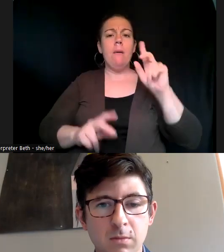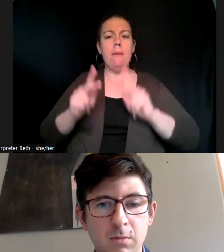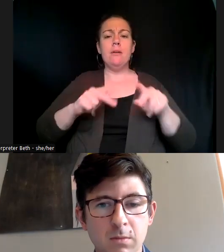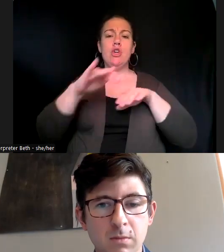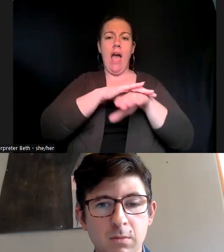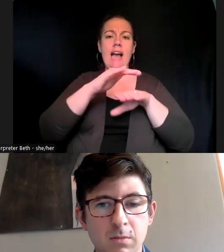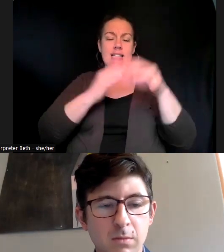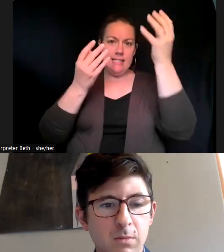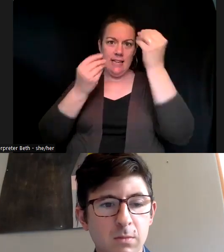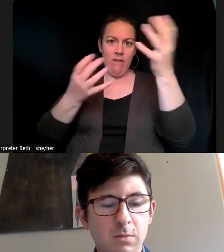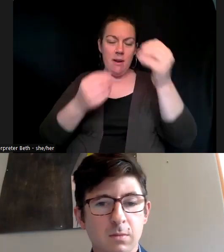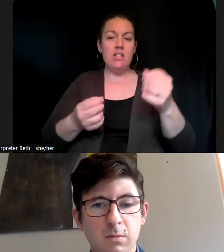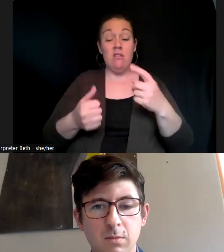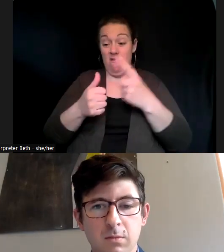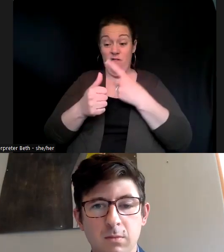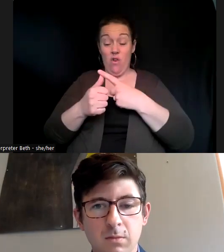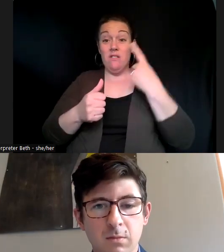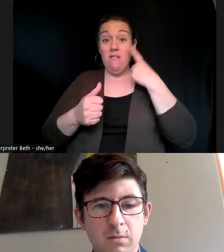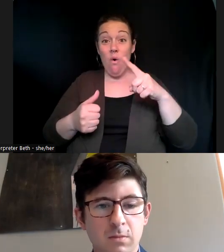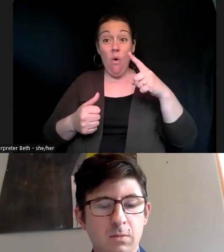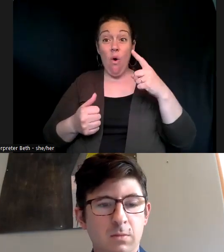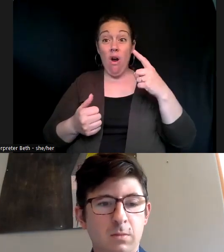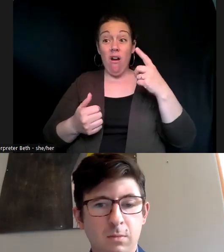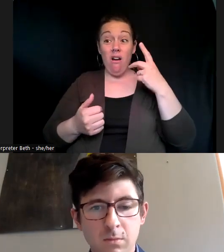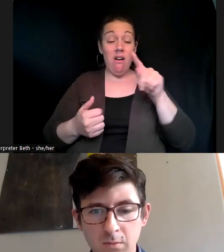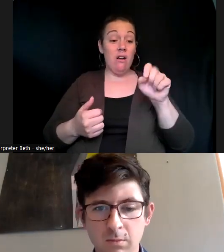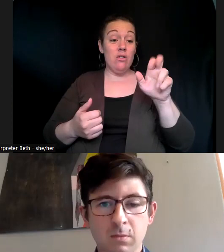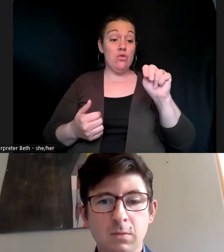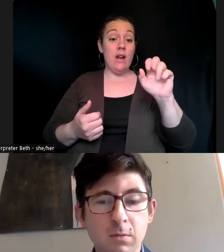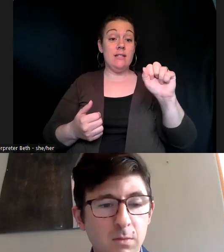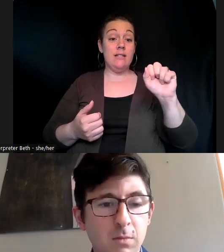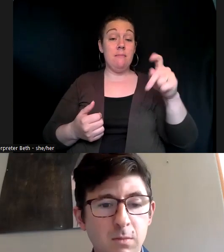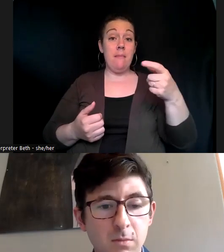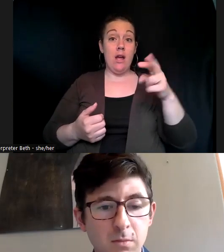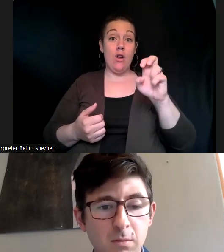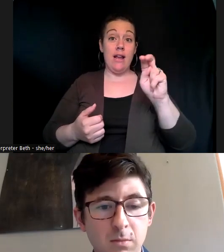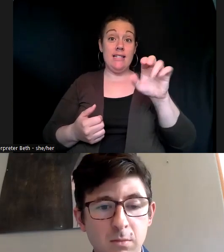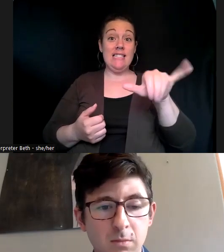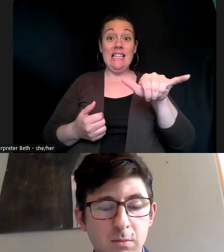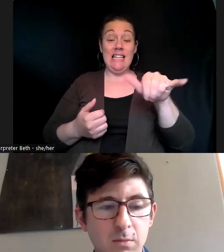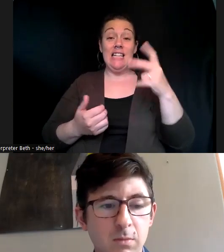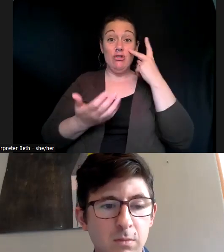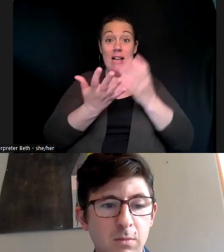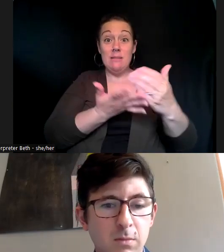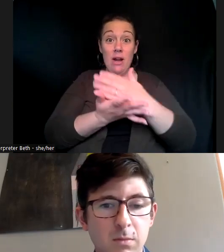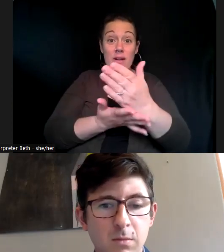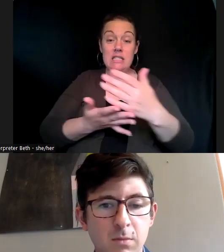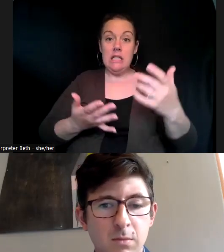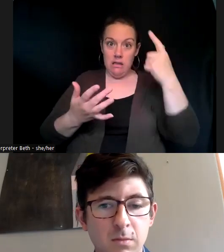transparency, just to see how that funding has been spent in previous years, and then what is going to be allocated